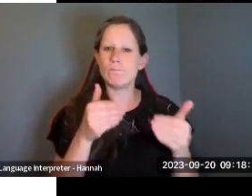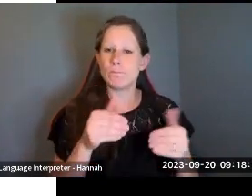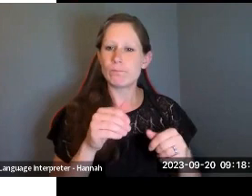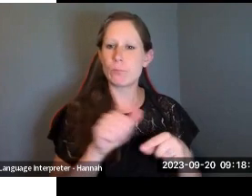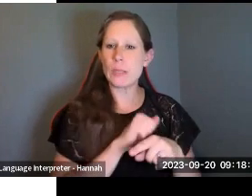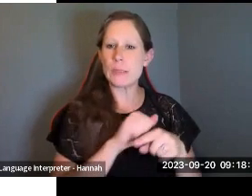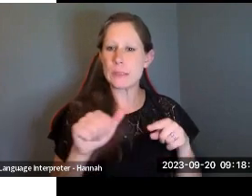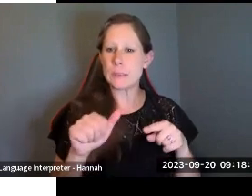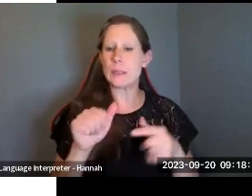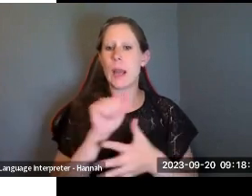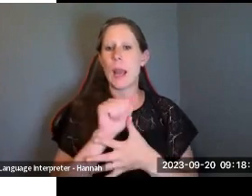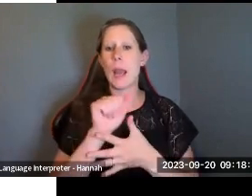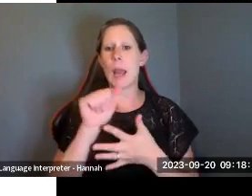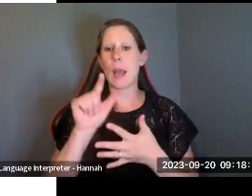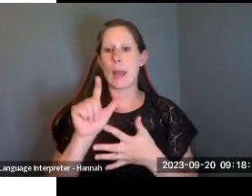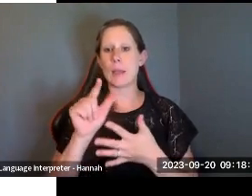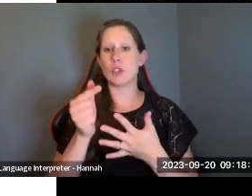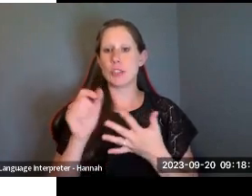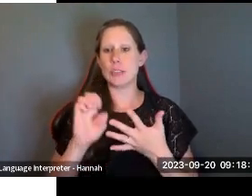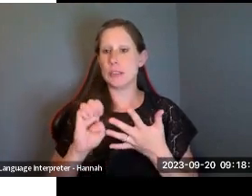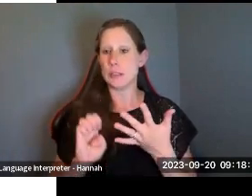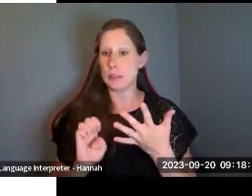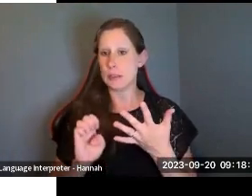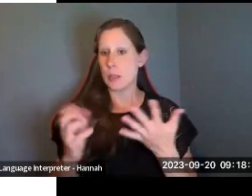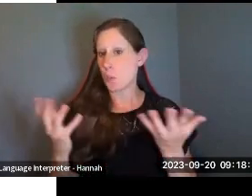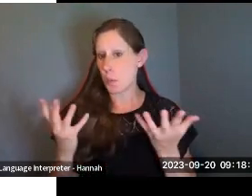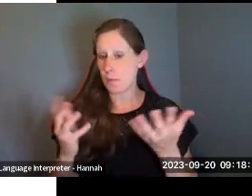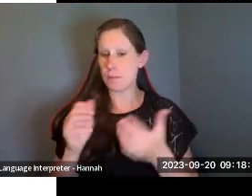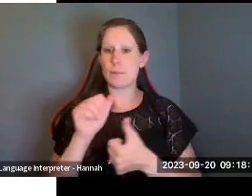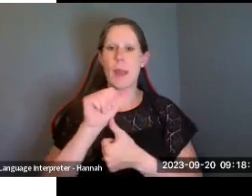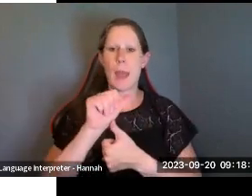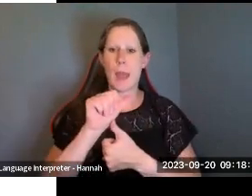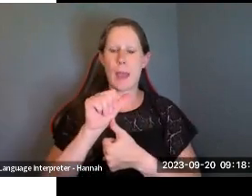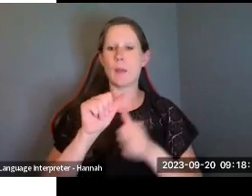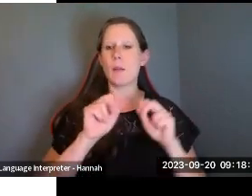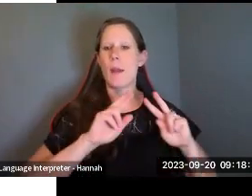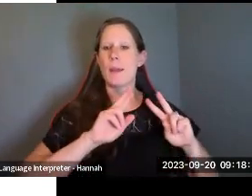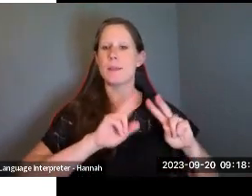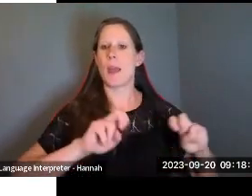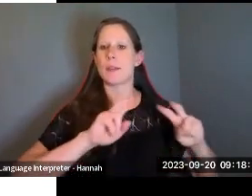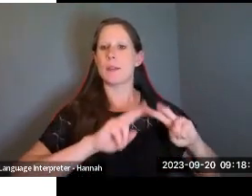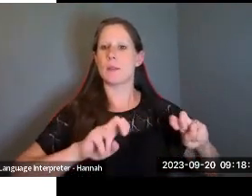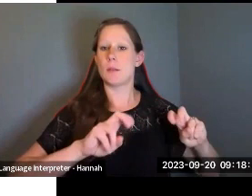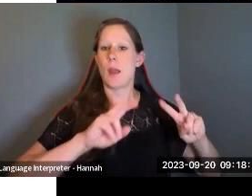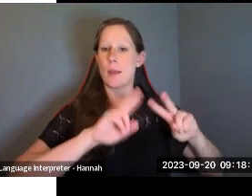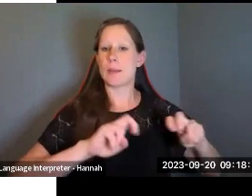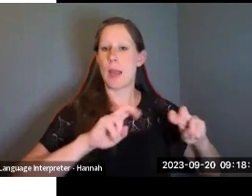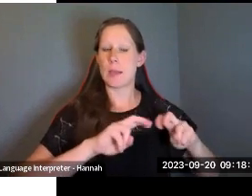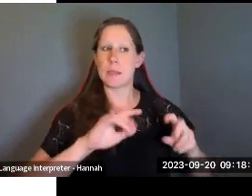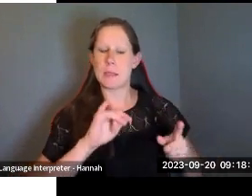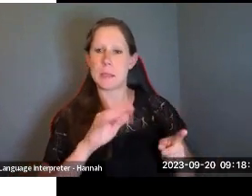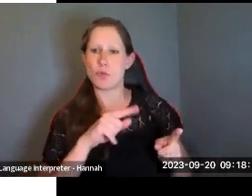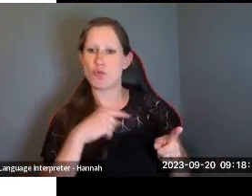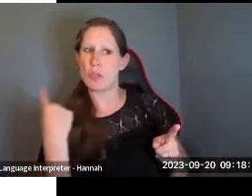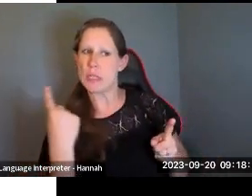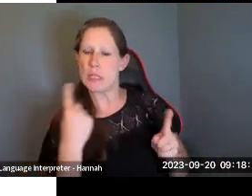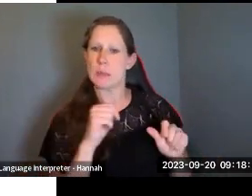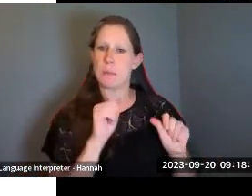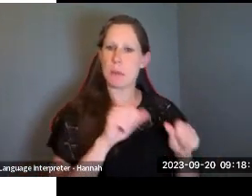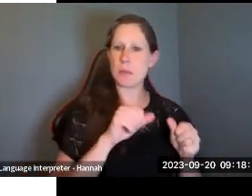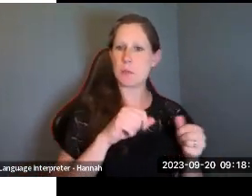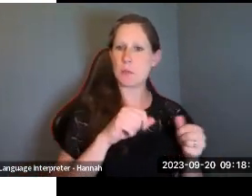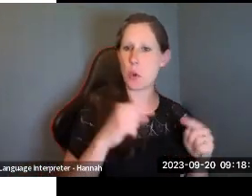like this. A is assess for risk of suicide or harm. L is